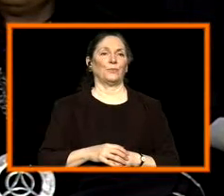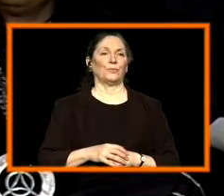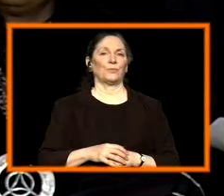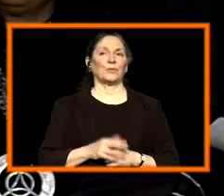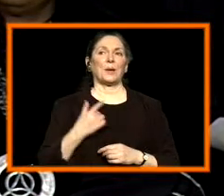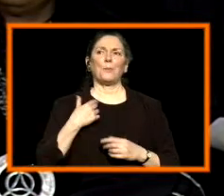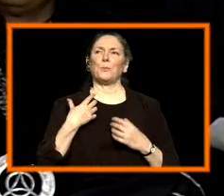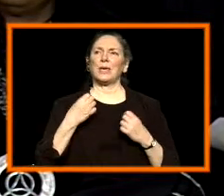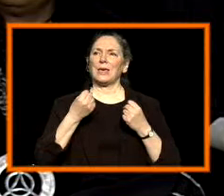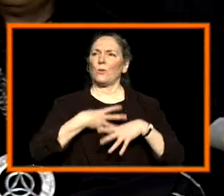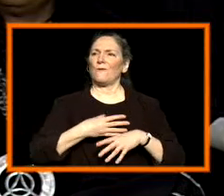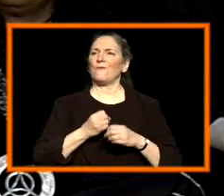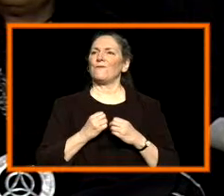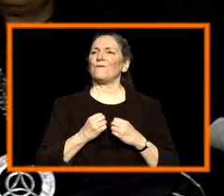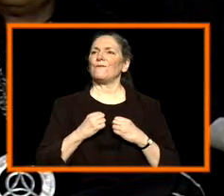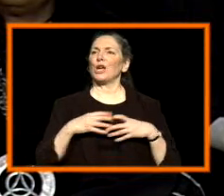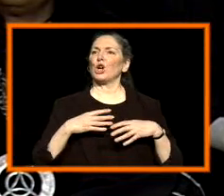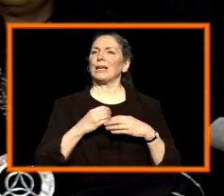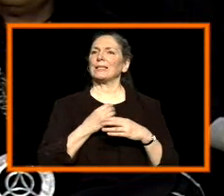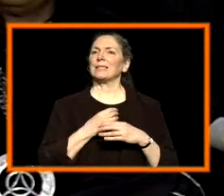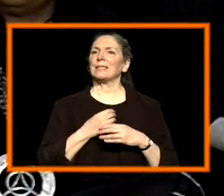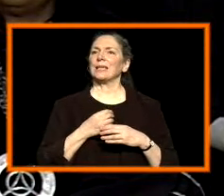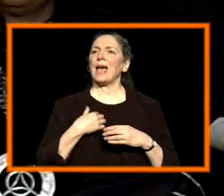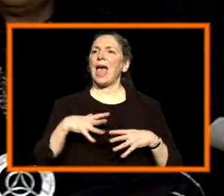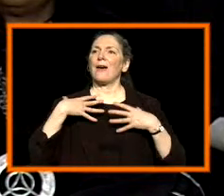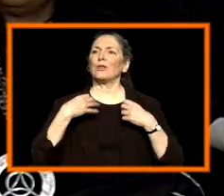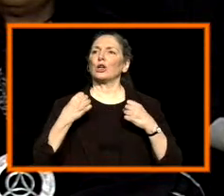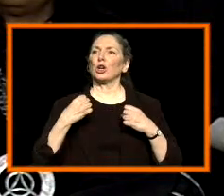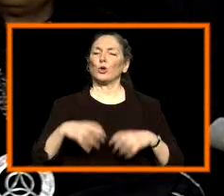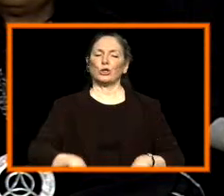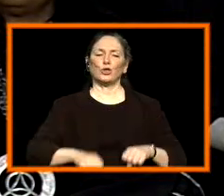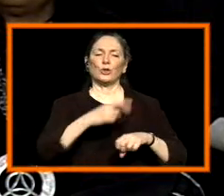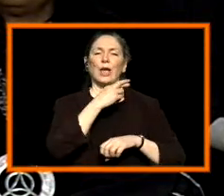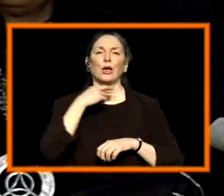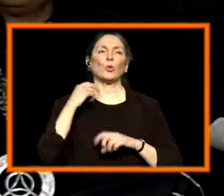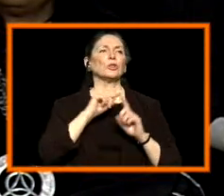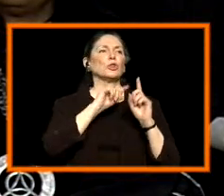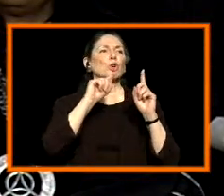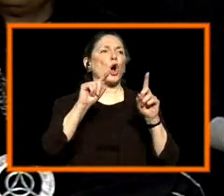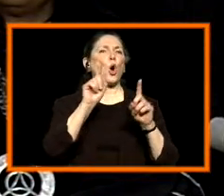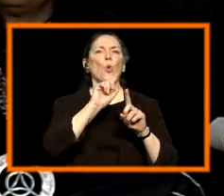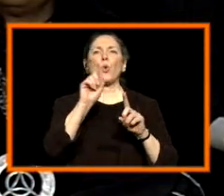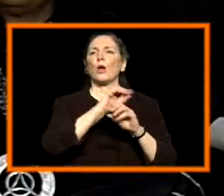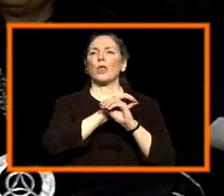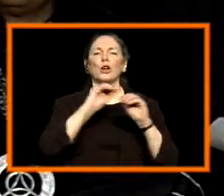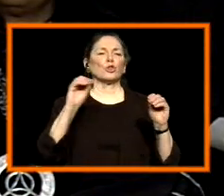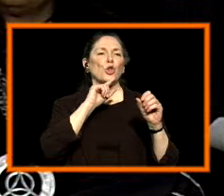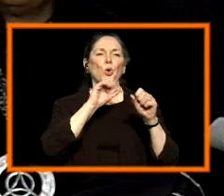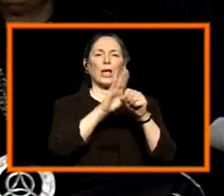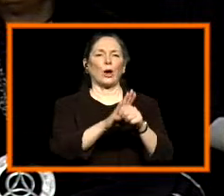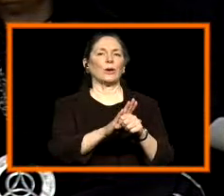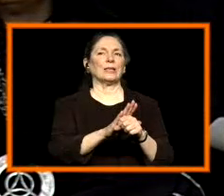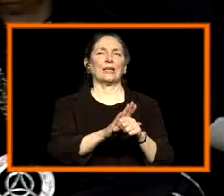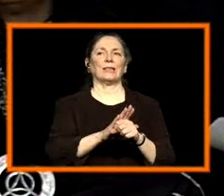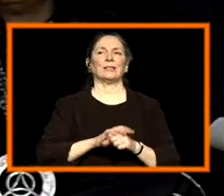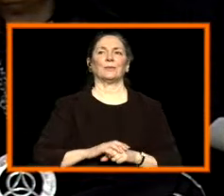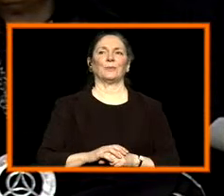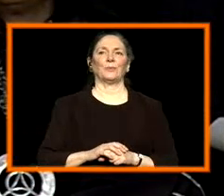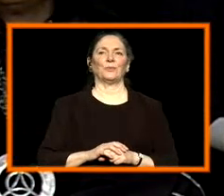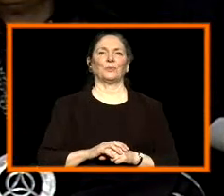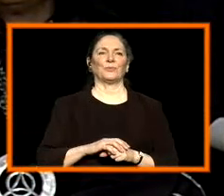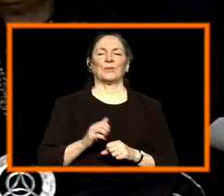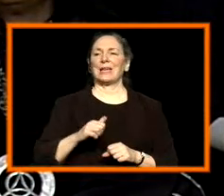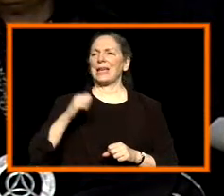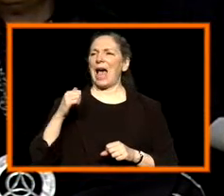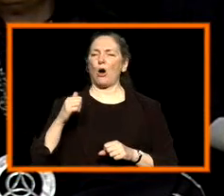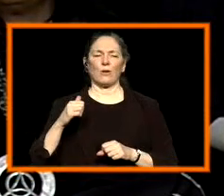Be fearless. Have the courage to take risks. Go where there are no guarantees. Get